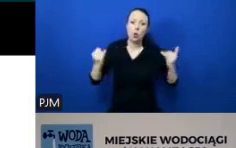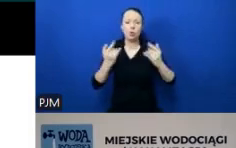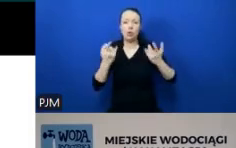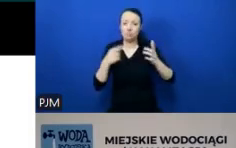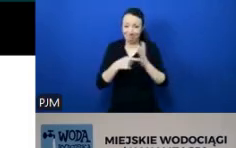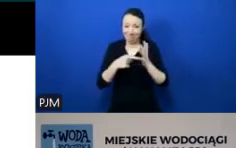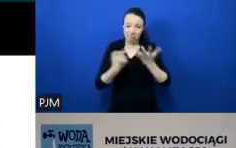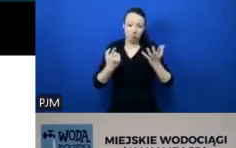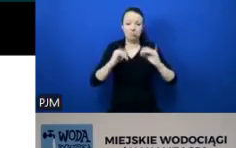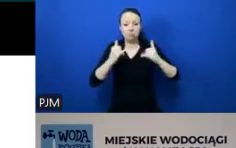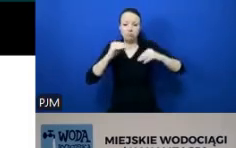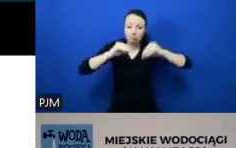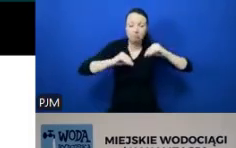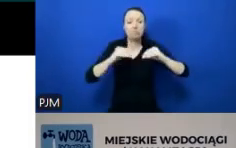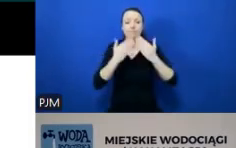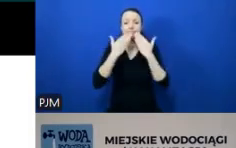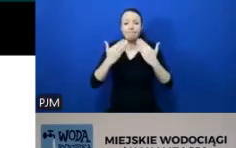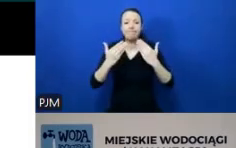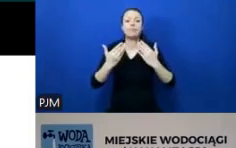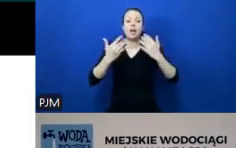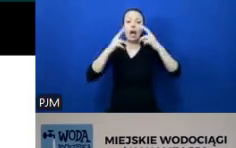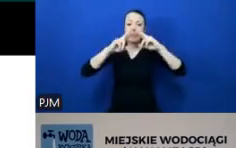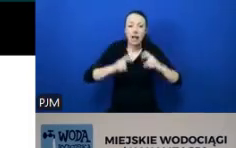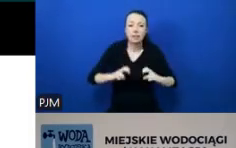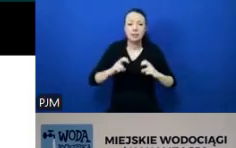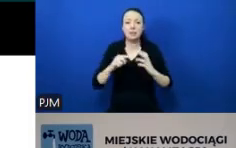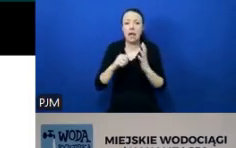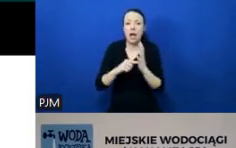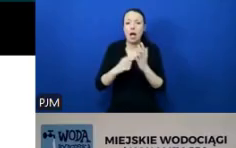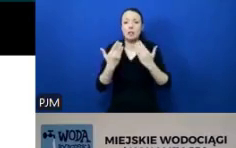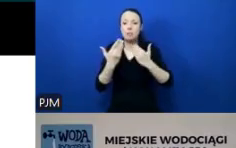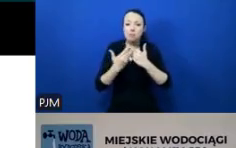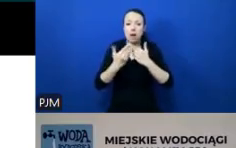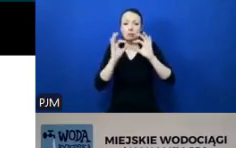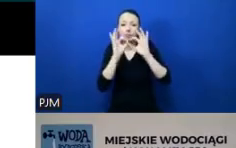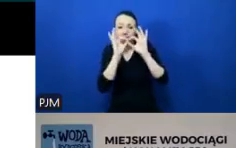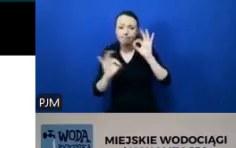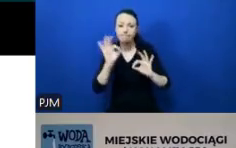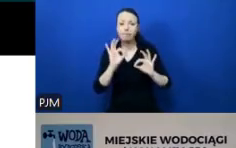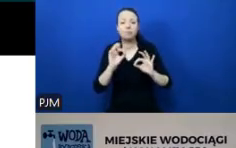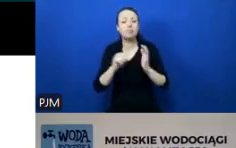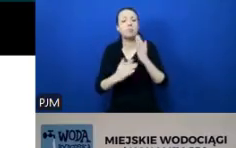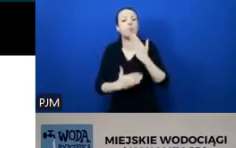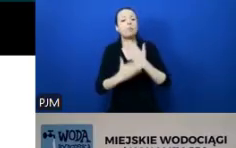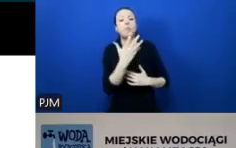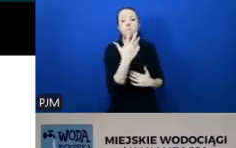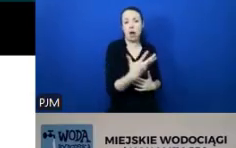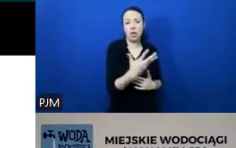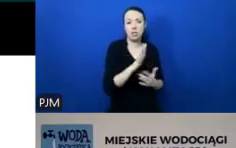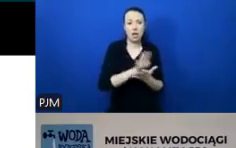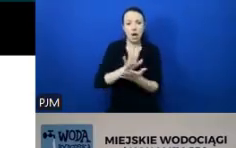planning and implementation of this infrastructure. Mathematical statistics helped us to choose